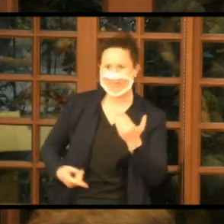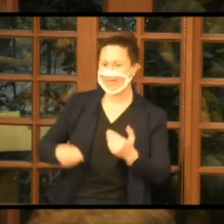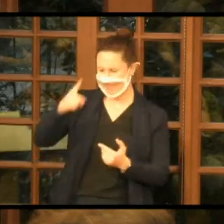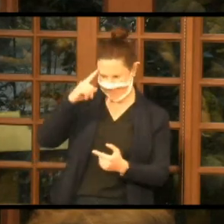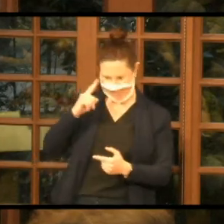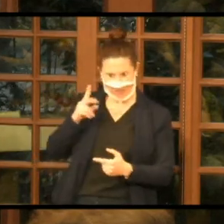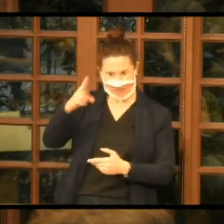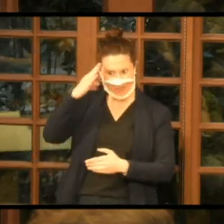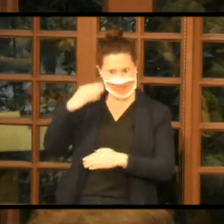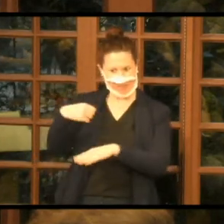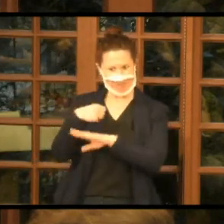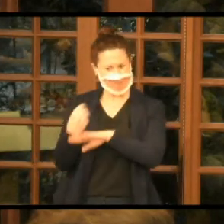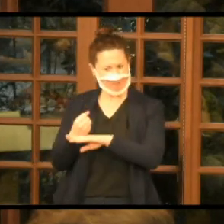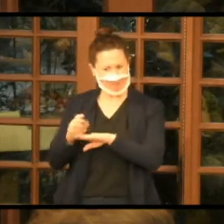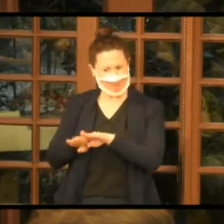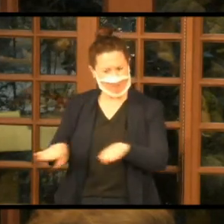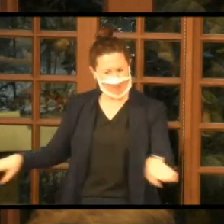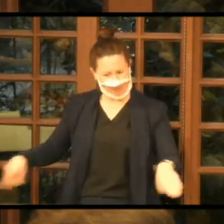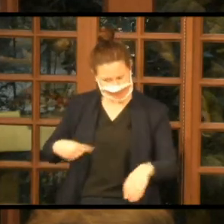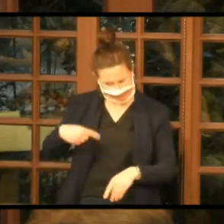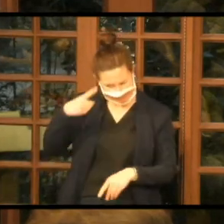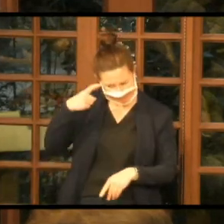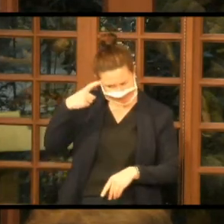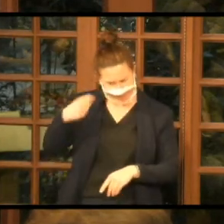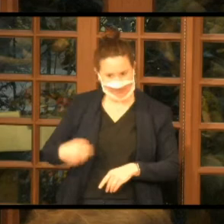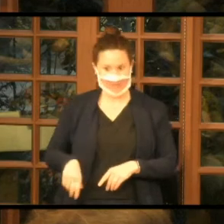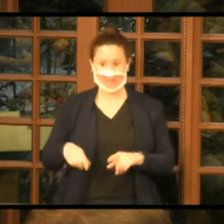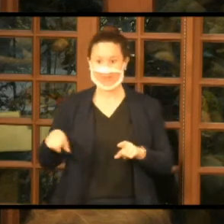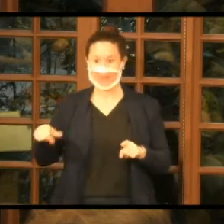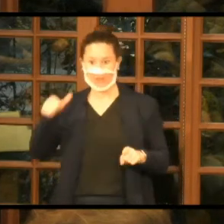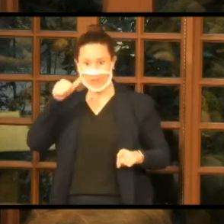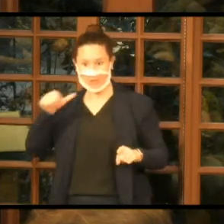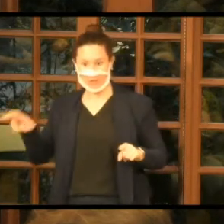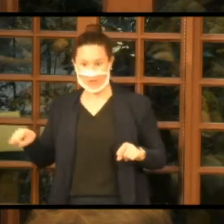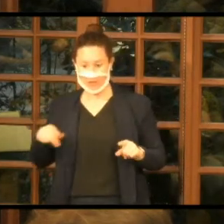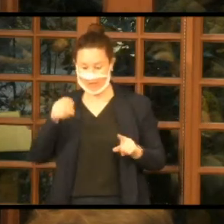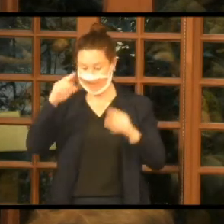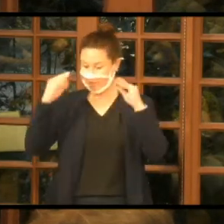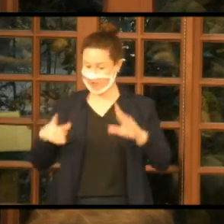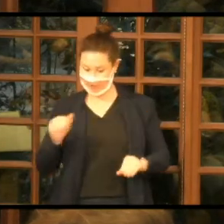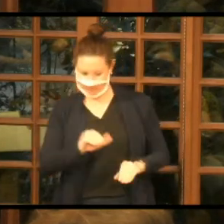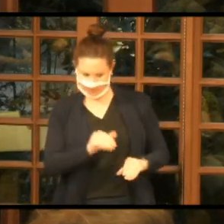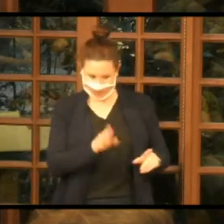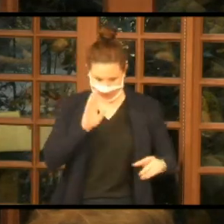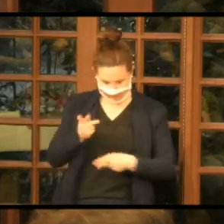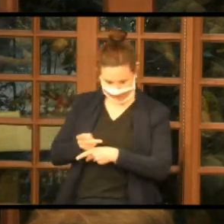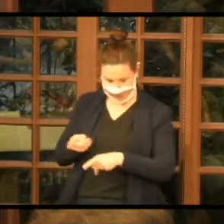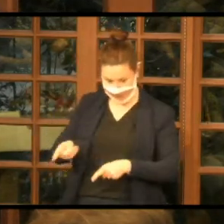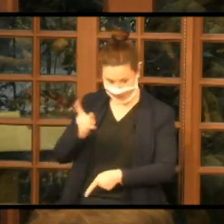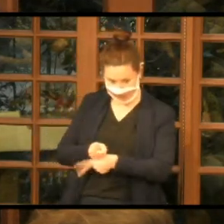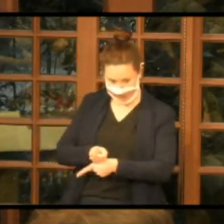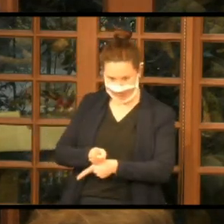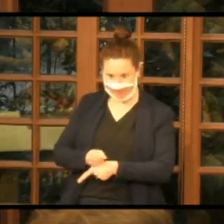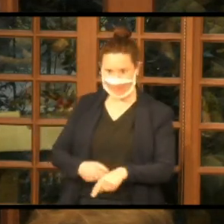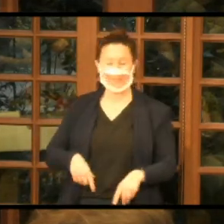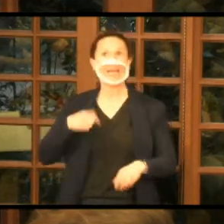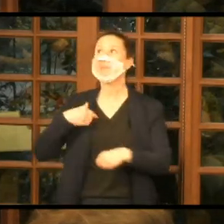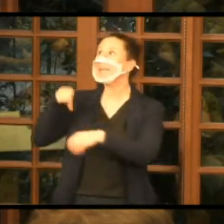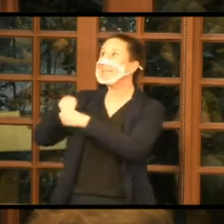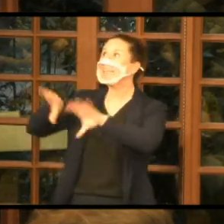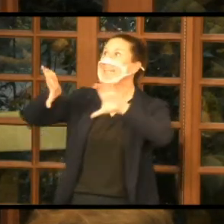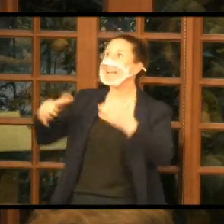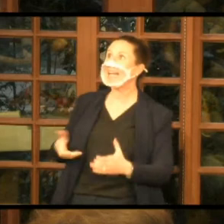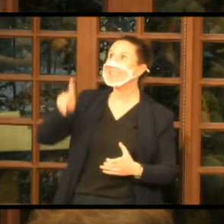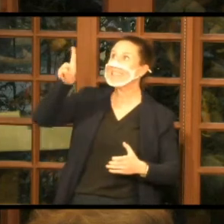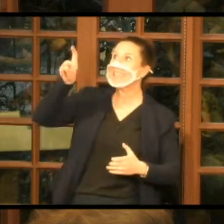your head hit the floor." To Selena, she said, "You'll look after her, won't you?" "Am I in the class?" Lizelle asked, but